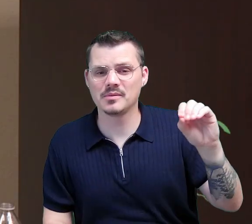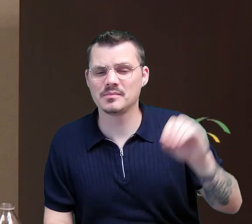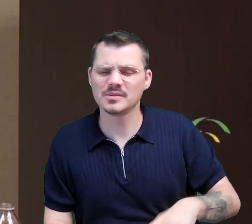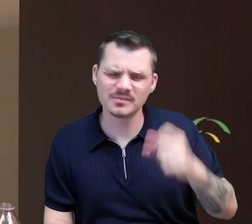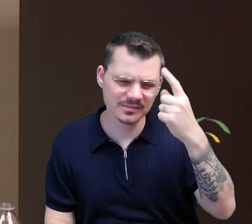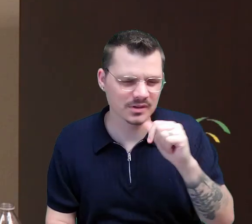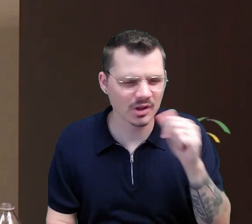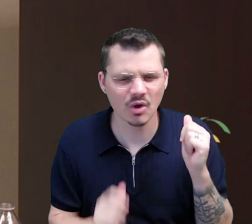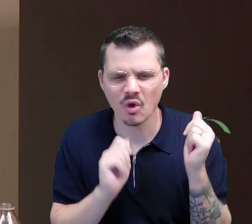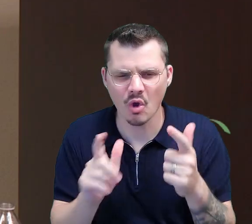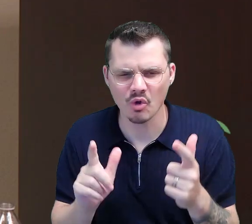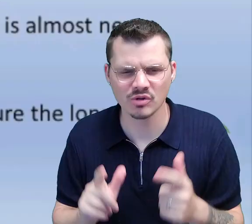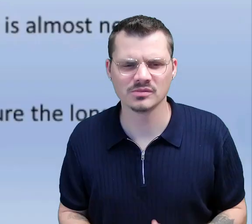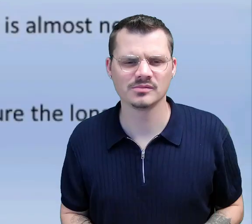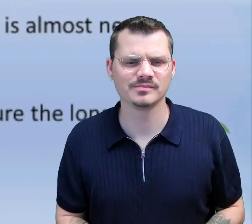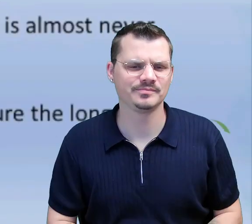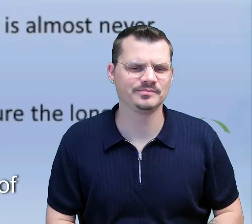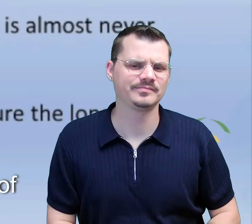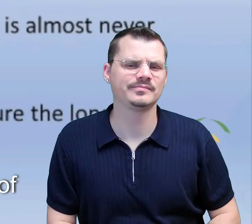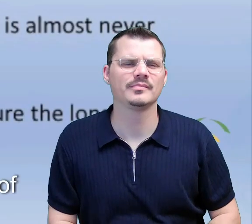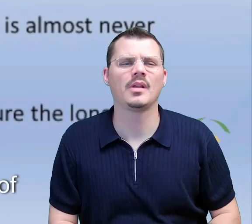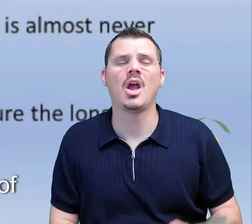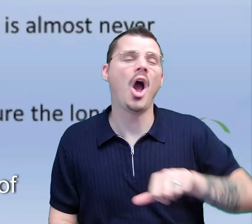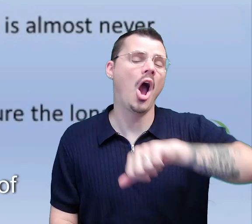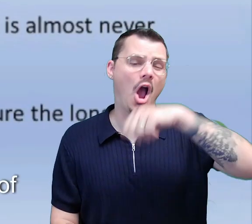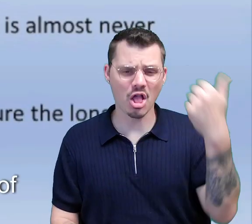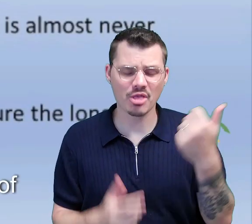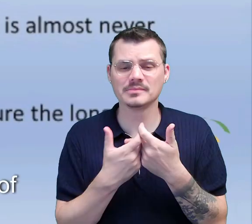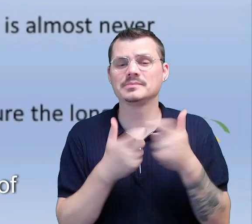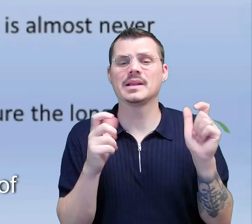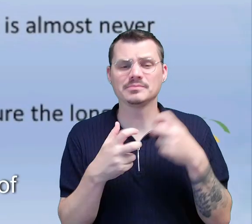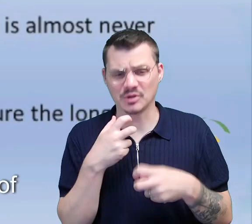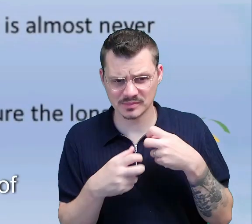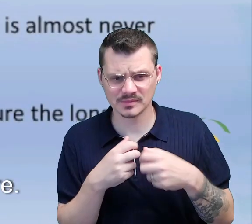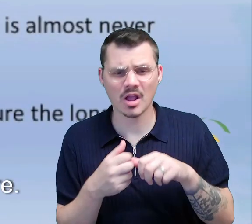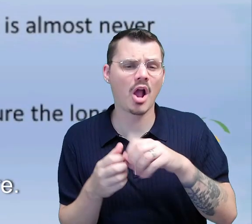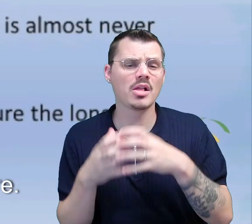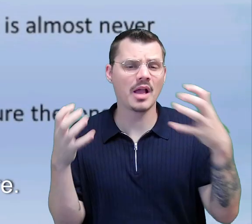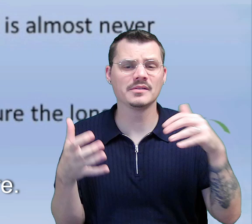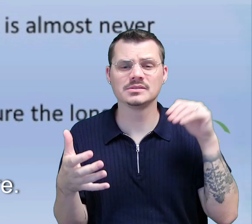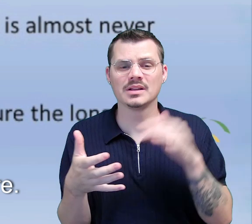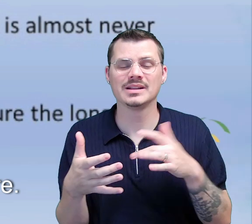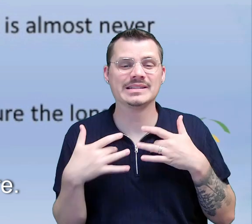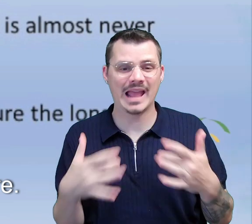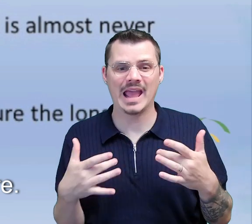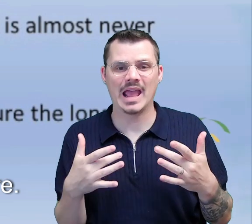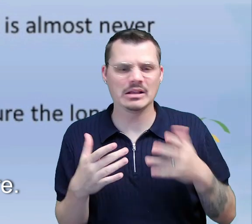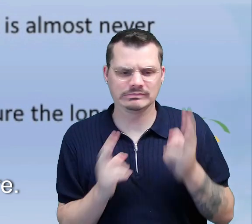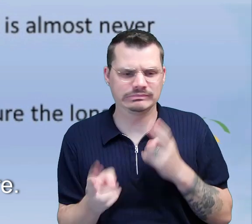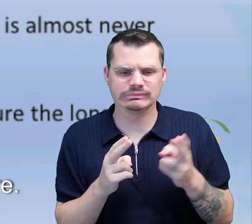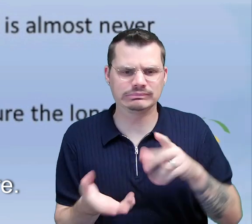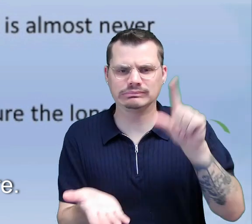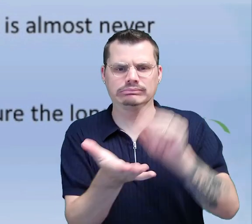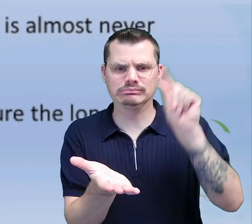but not all of them. The other big problem is that a lot of studies are hurried into